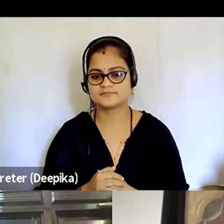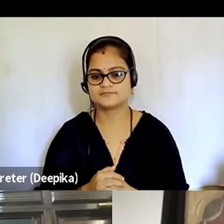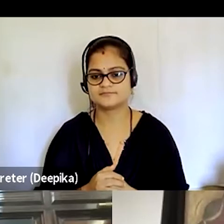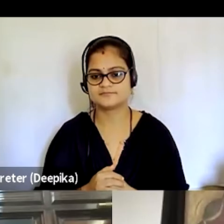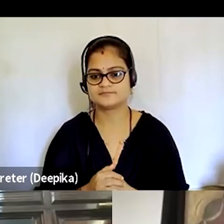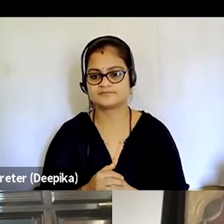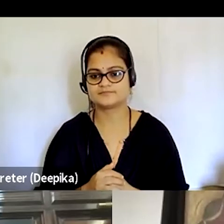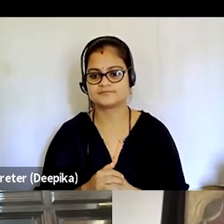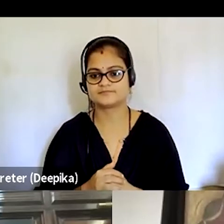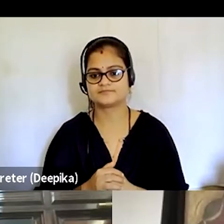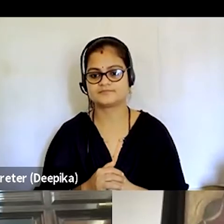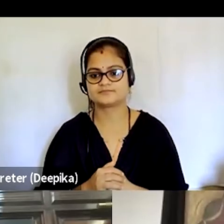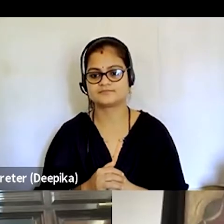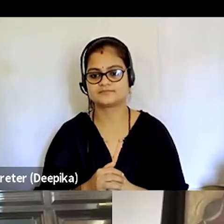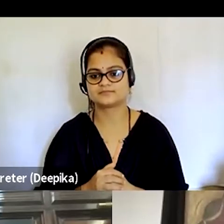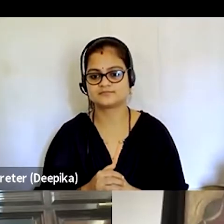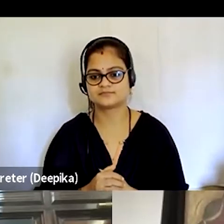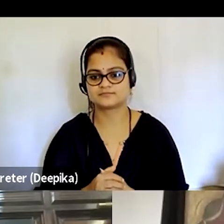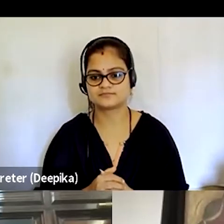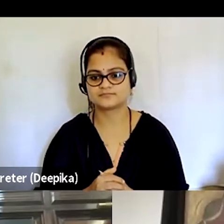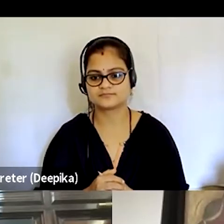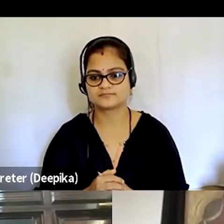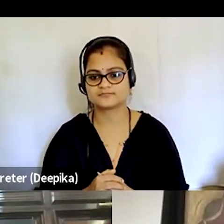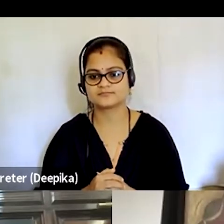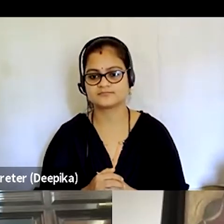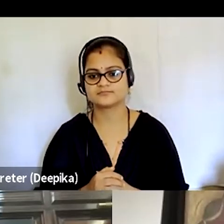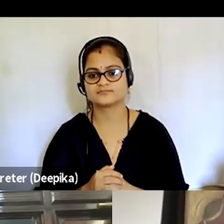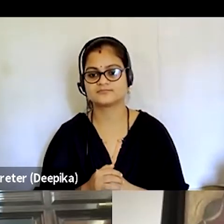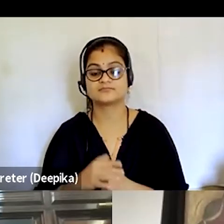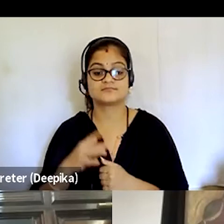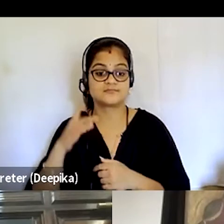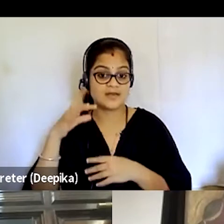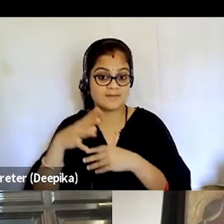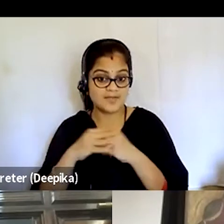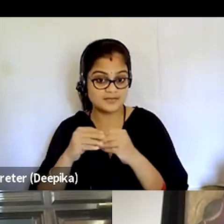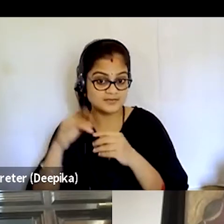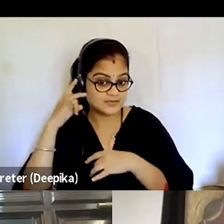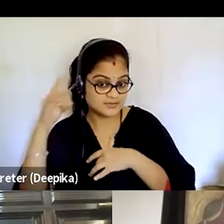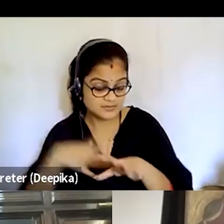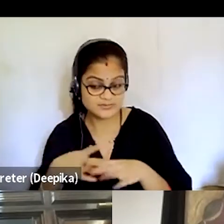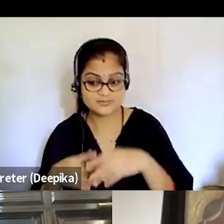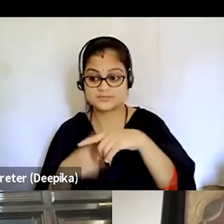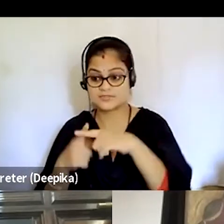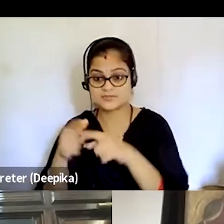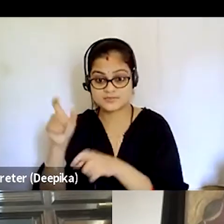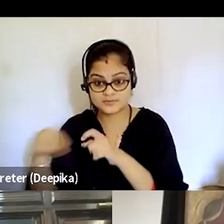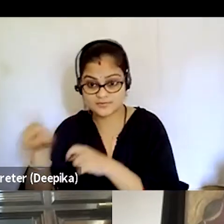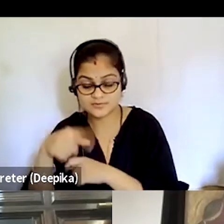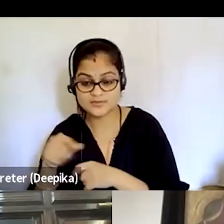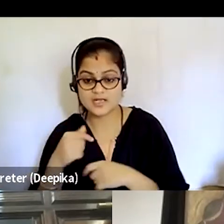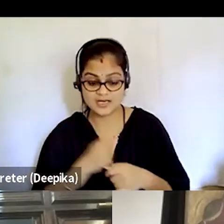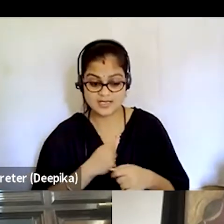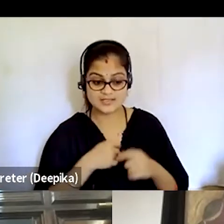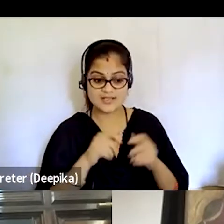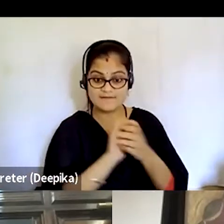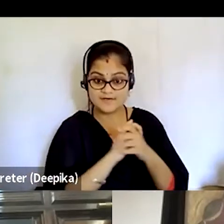very quickly, having gotten understanding of the city of Bangalore and its people, just, from my friend circle